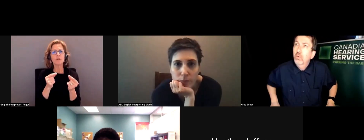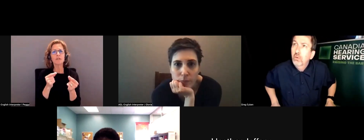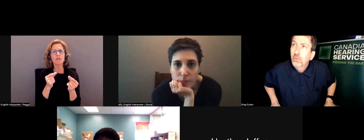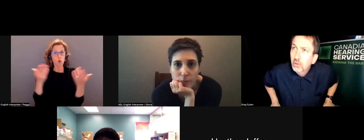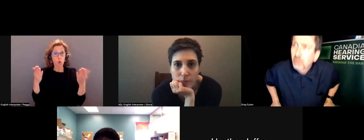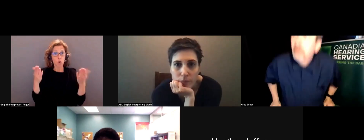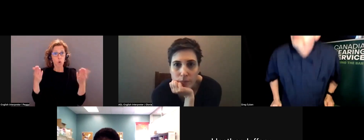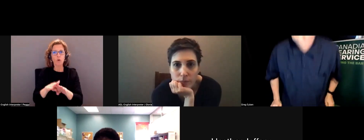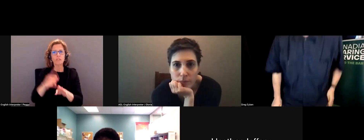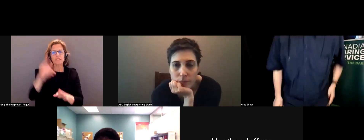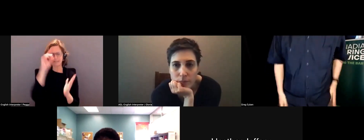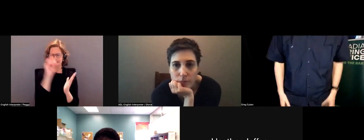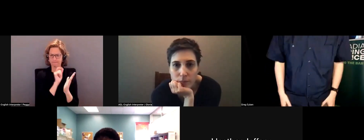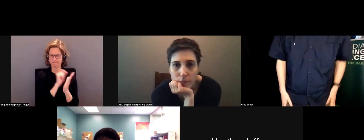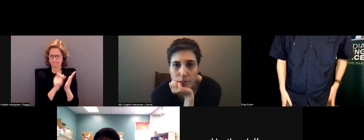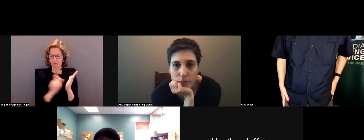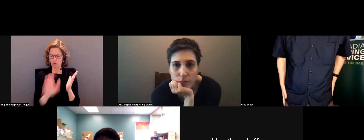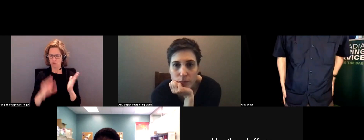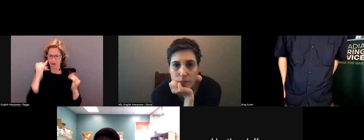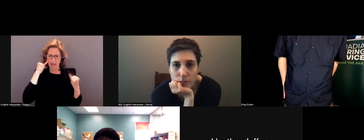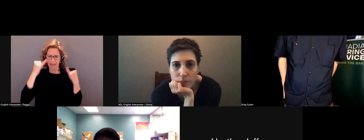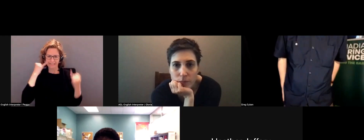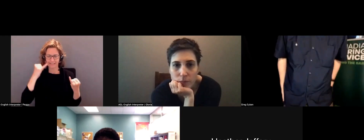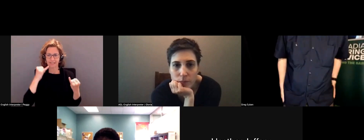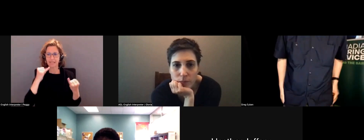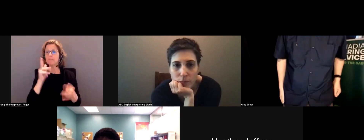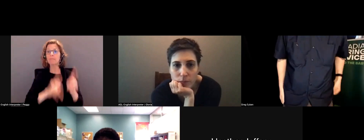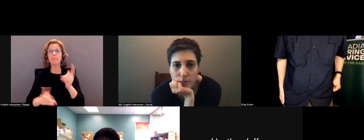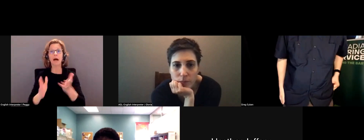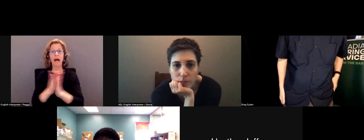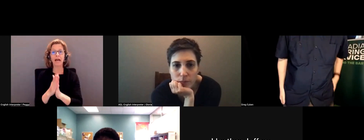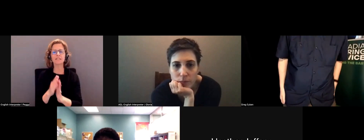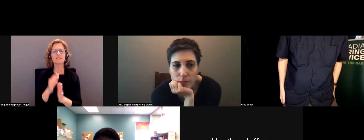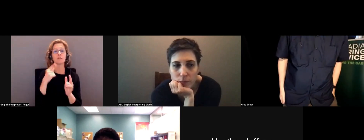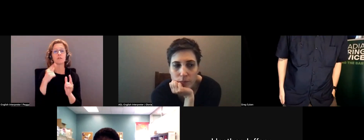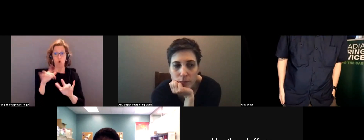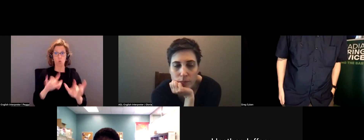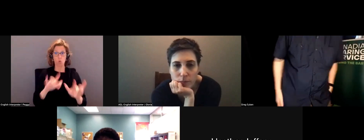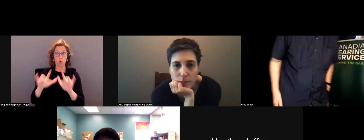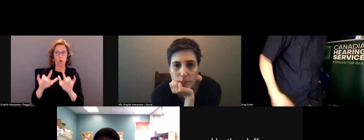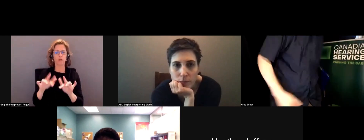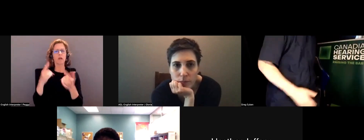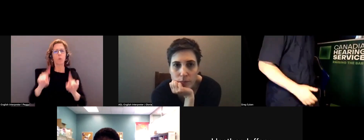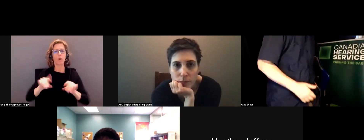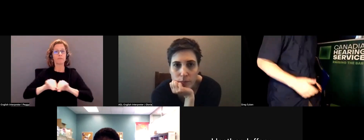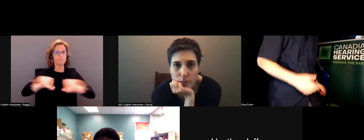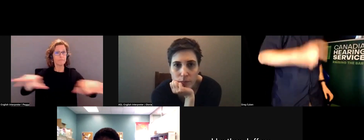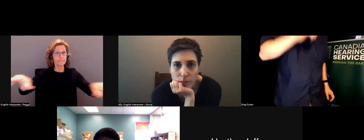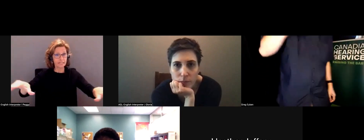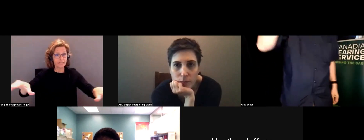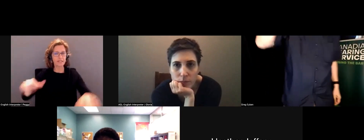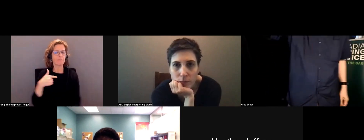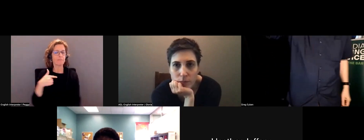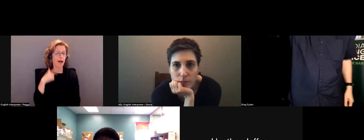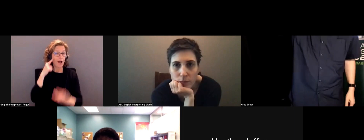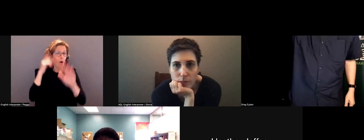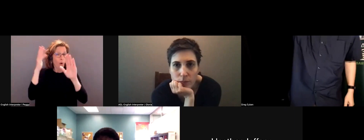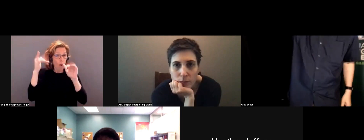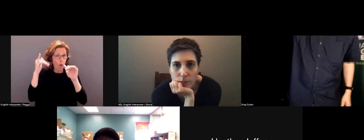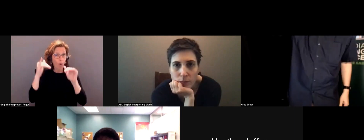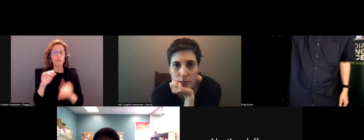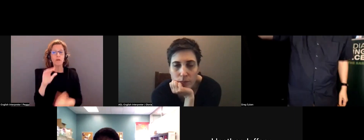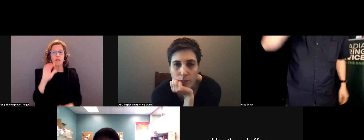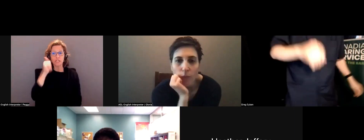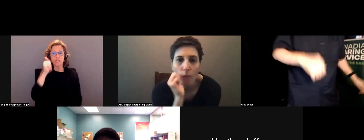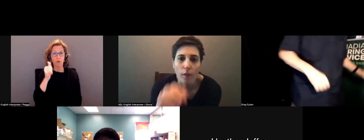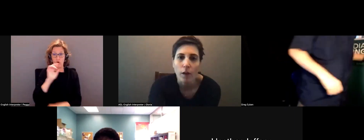was a question how soon the recording will be available. I really hope to be able to process it by tomorrow and have everything posted back. So